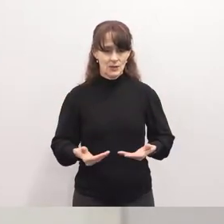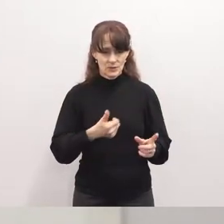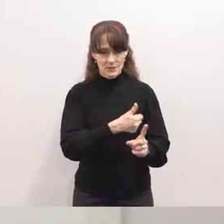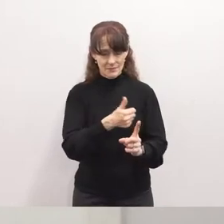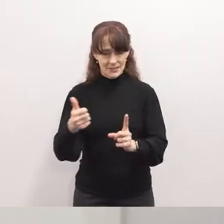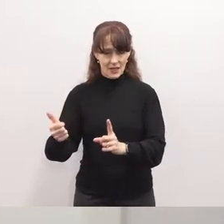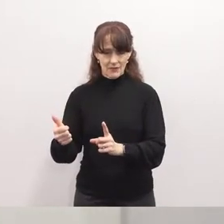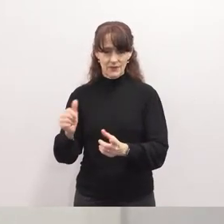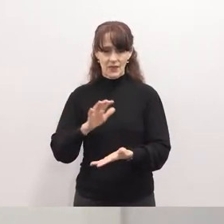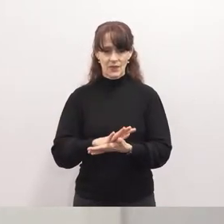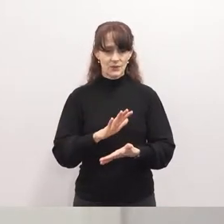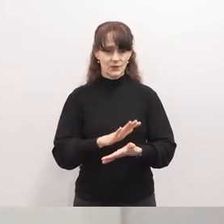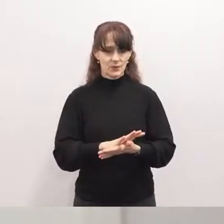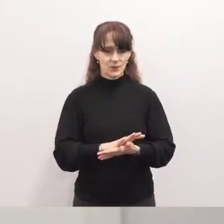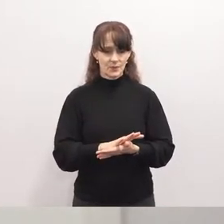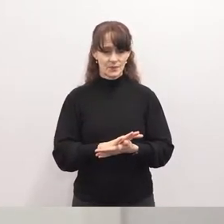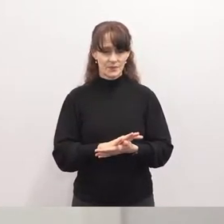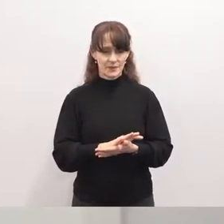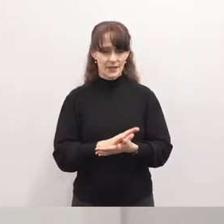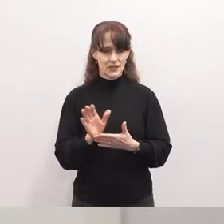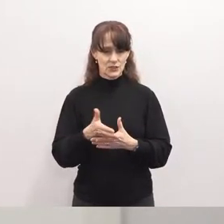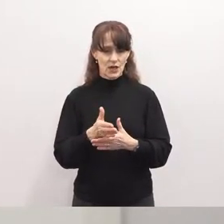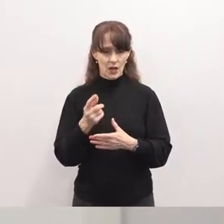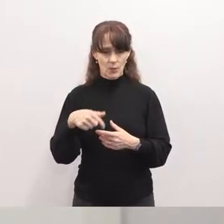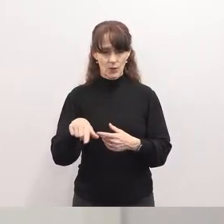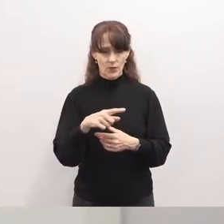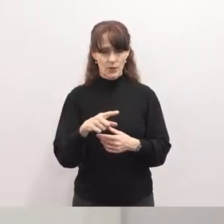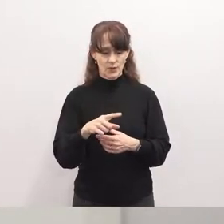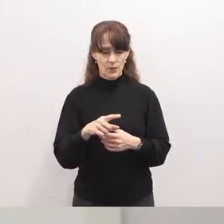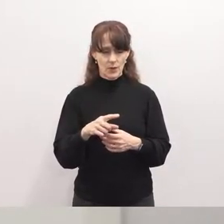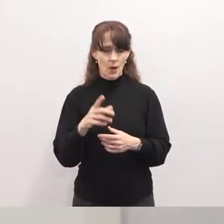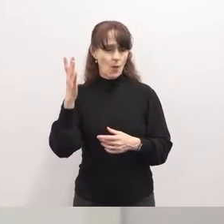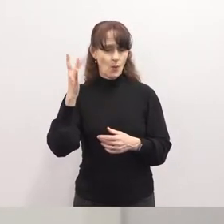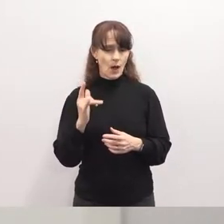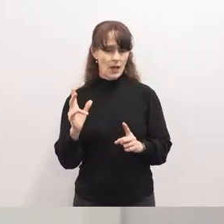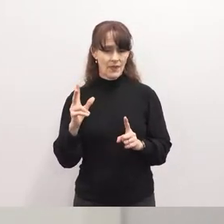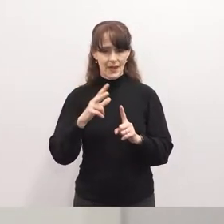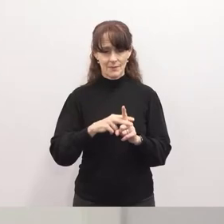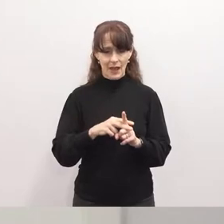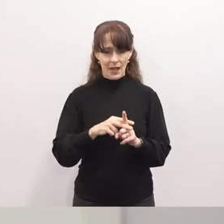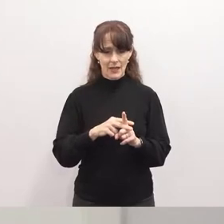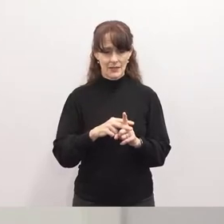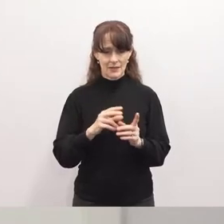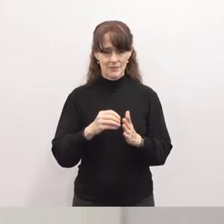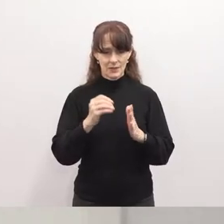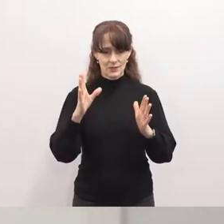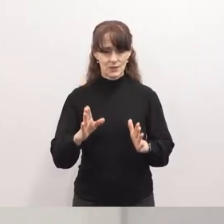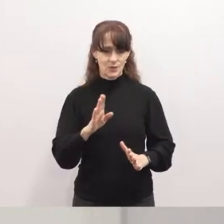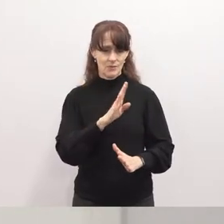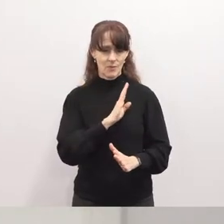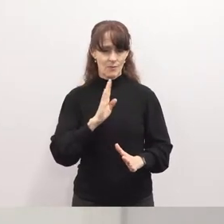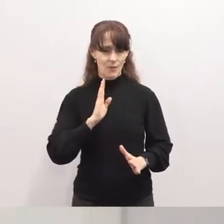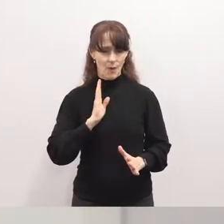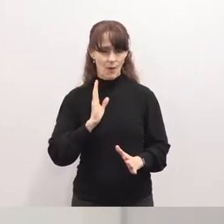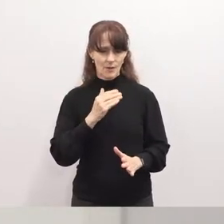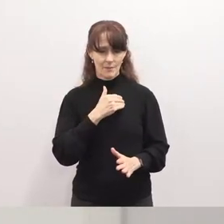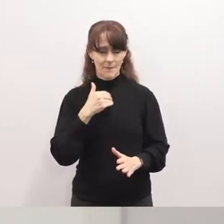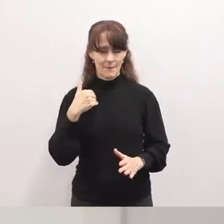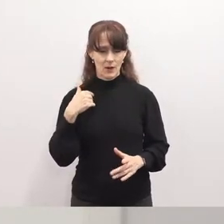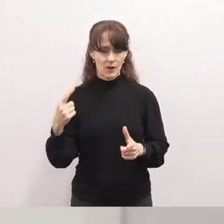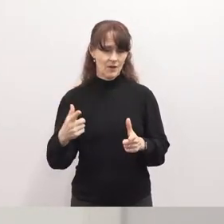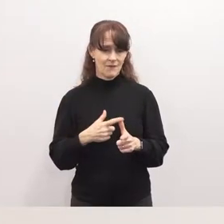themselves and their school, and also just share with you from the microphone why they applied to be a student board member. And so